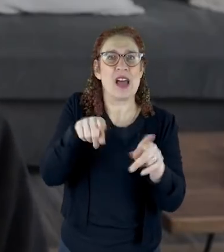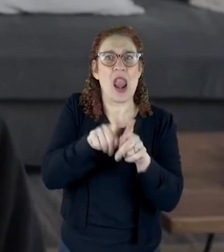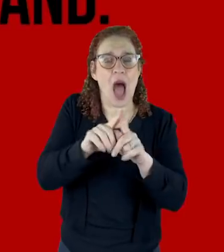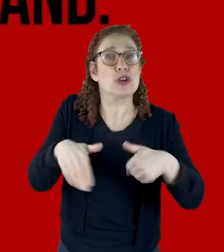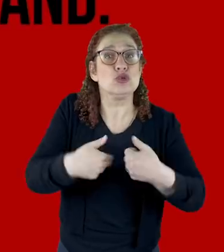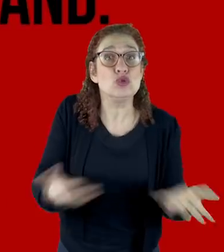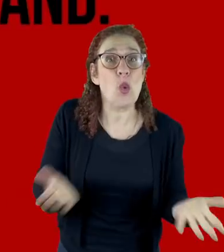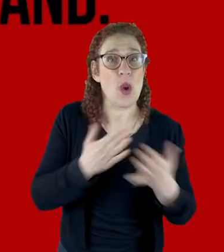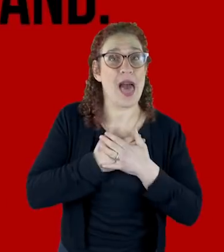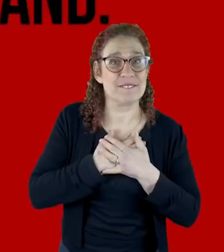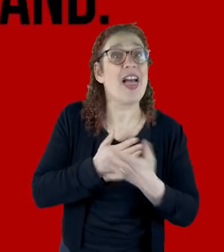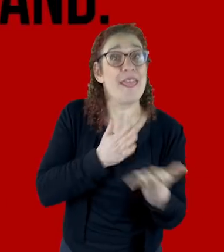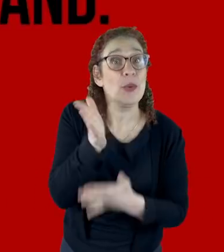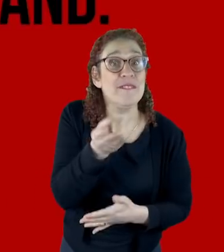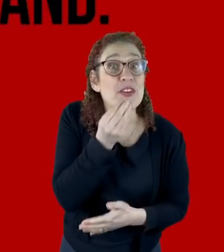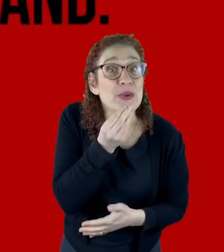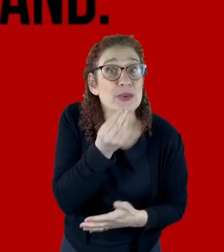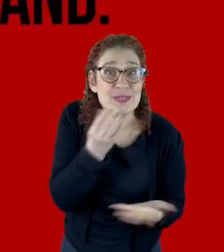love.